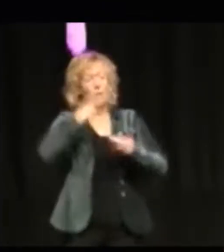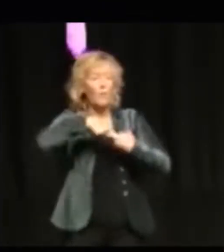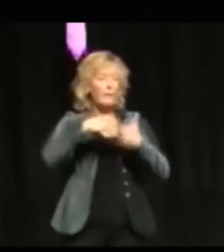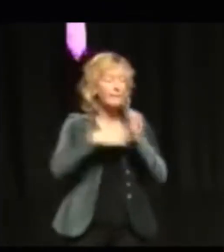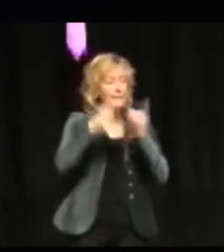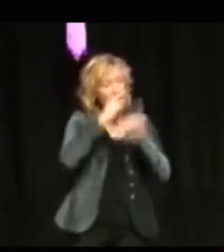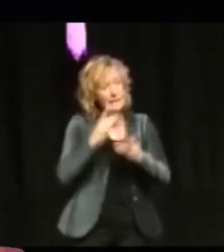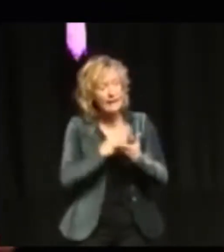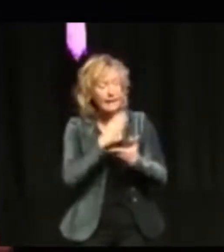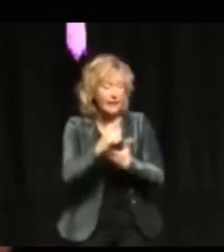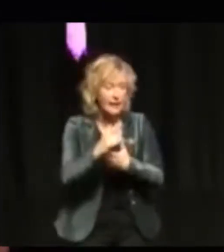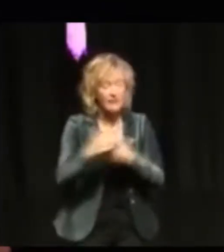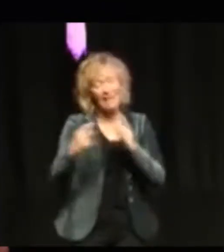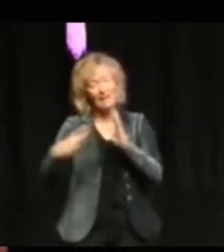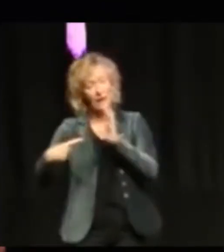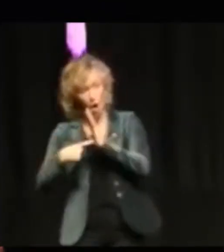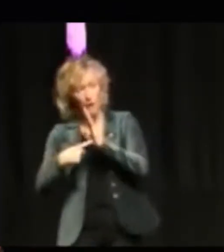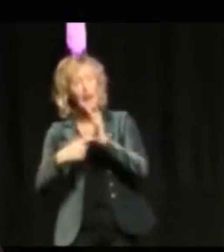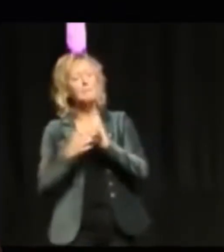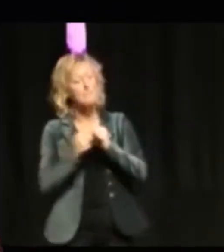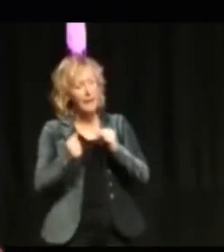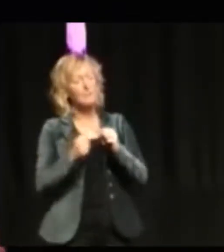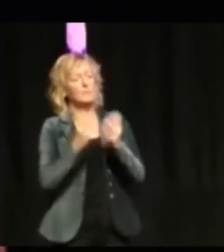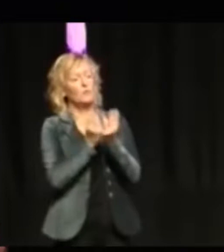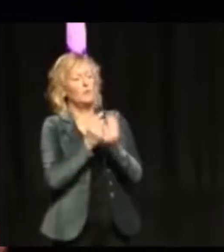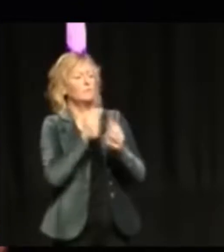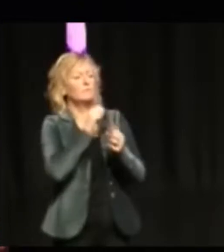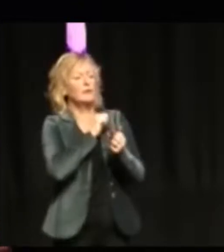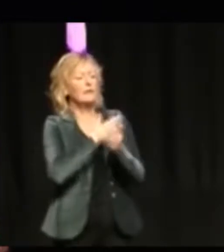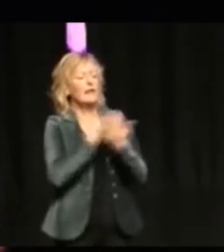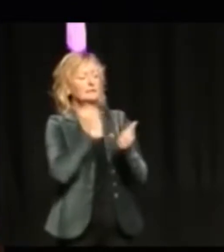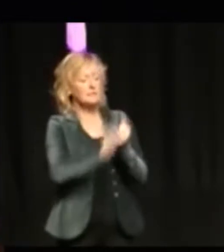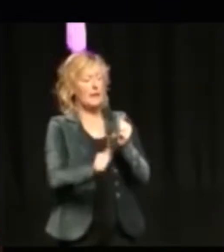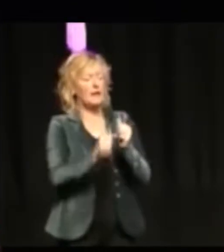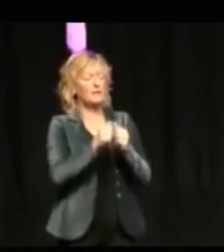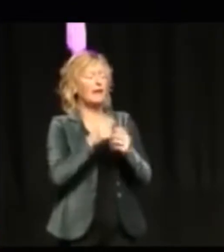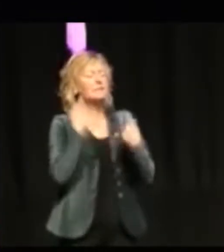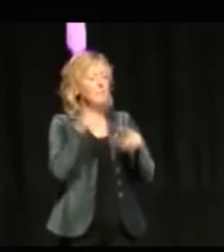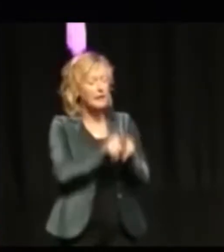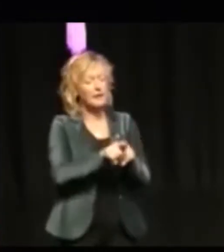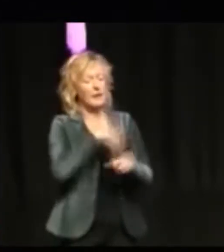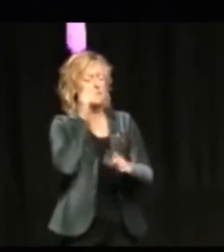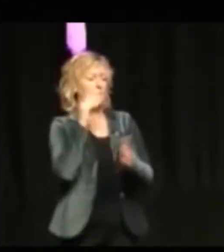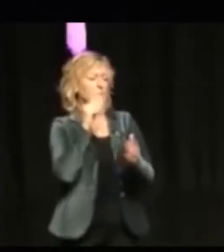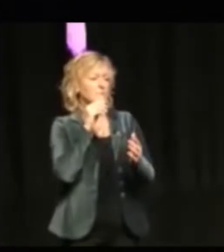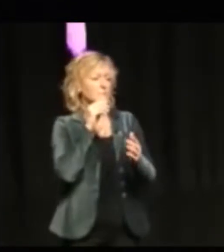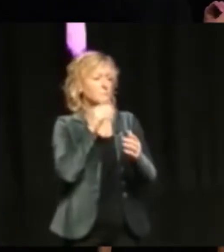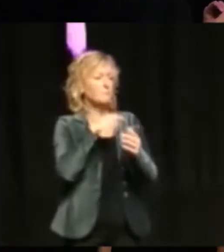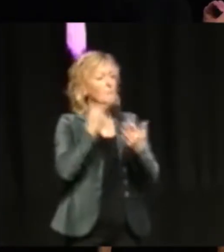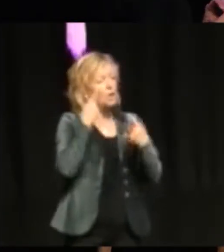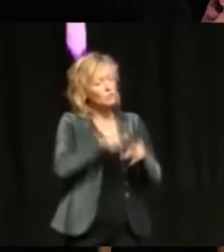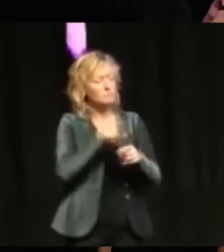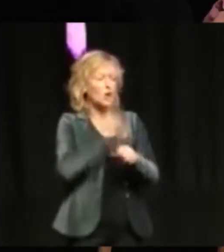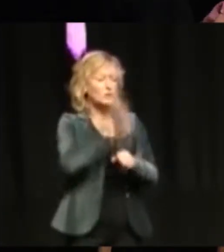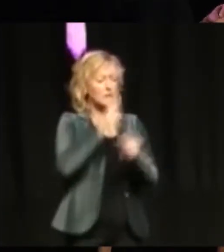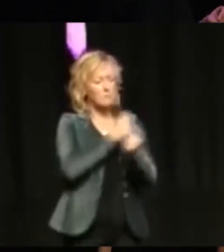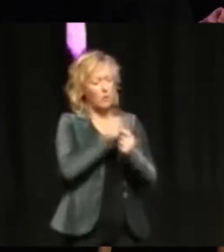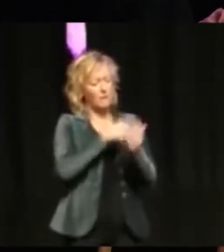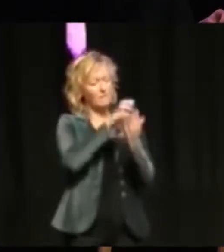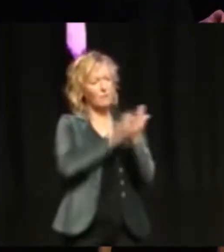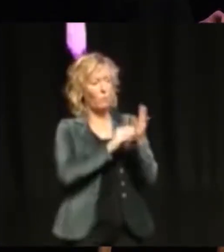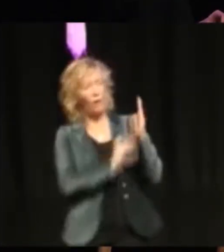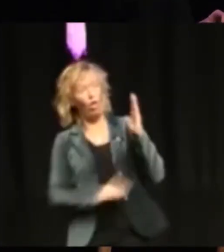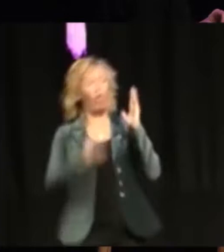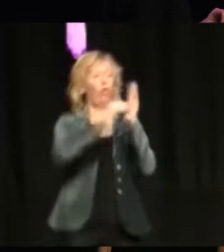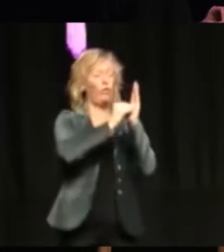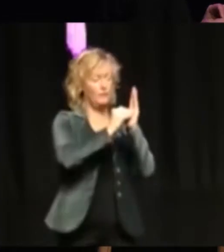their own rules, like with the phone company example. I need to stop you there, sorry. Let me finish this concept. And